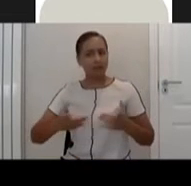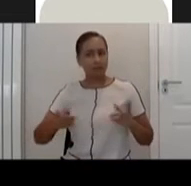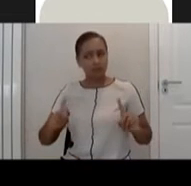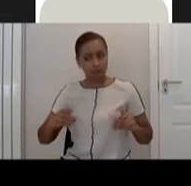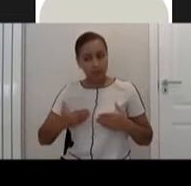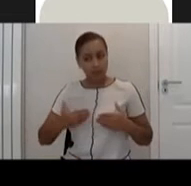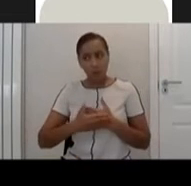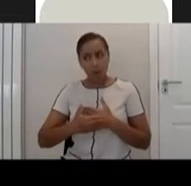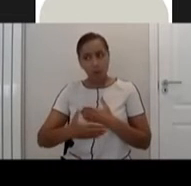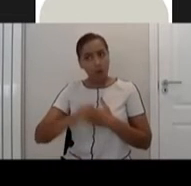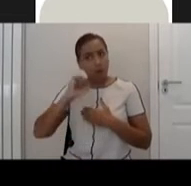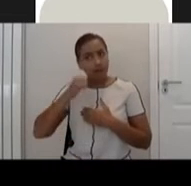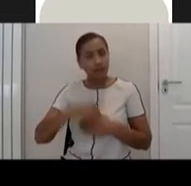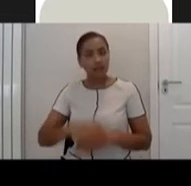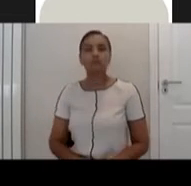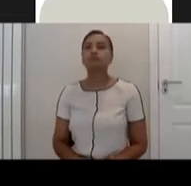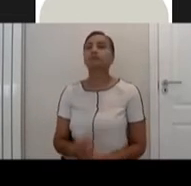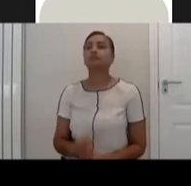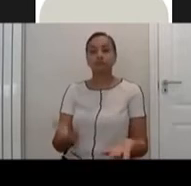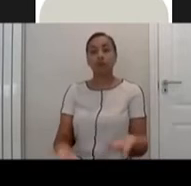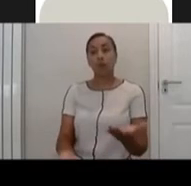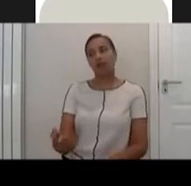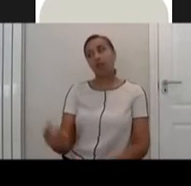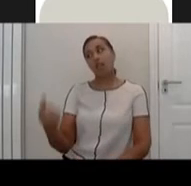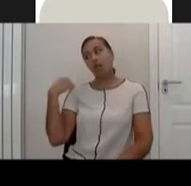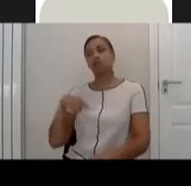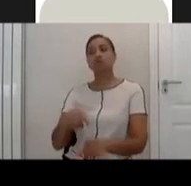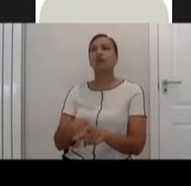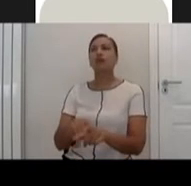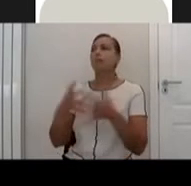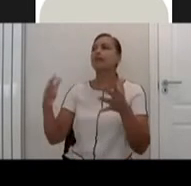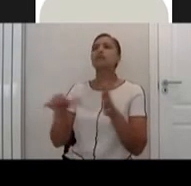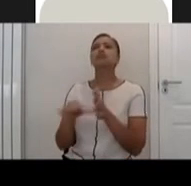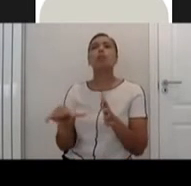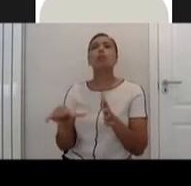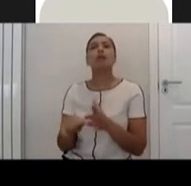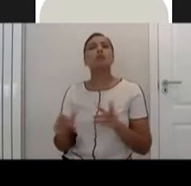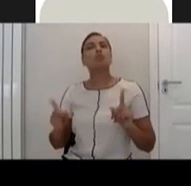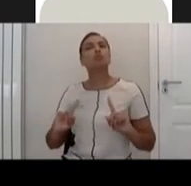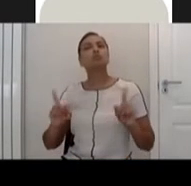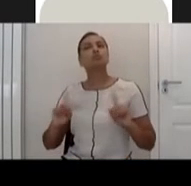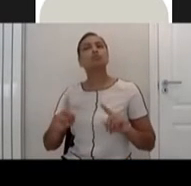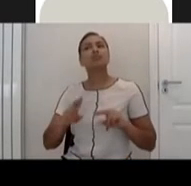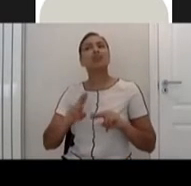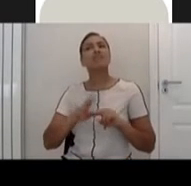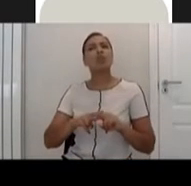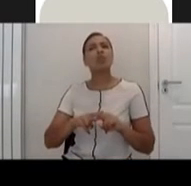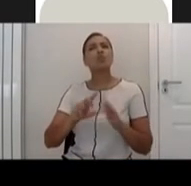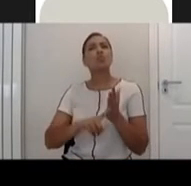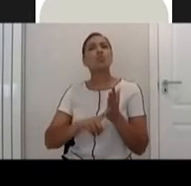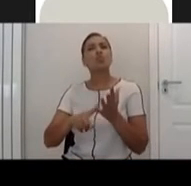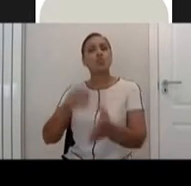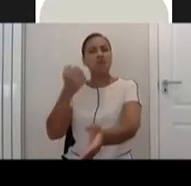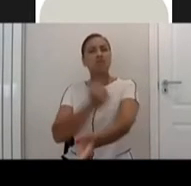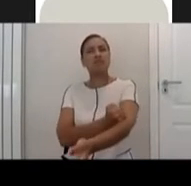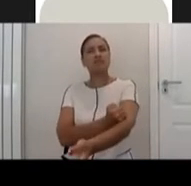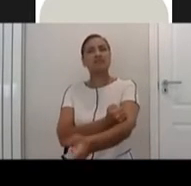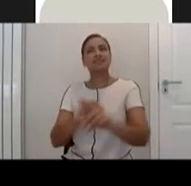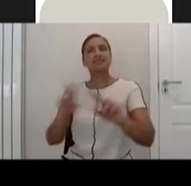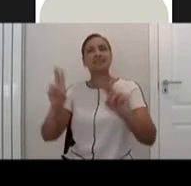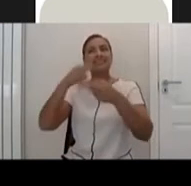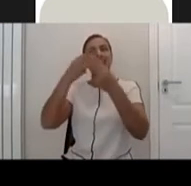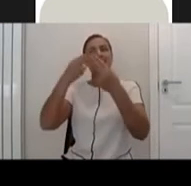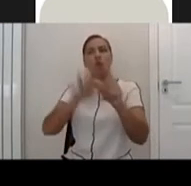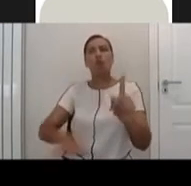this time? So last year, there was a problem with the flu vaccine